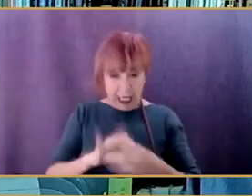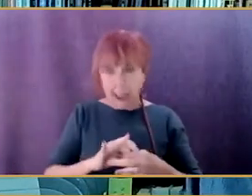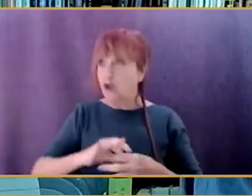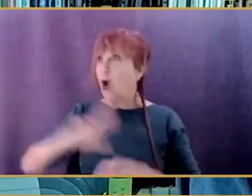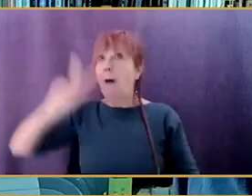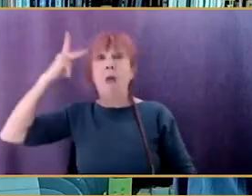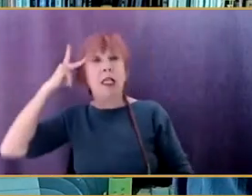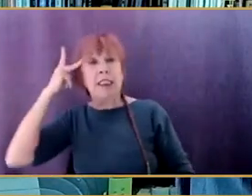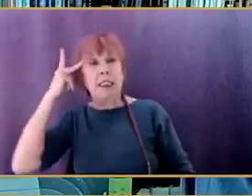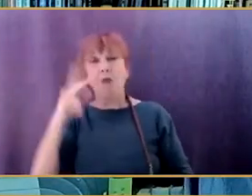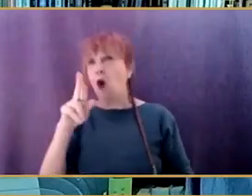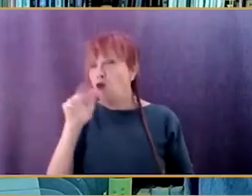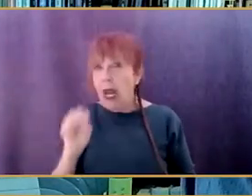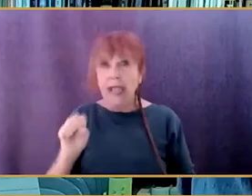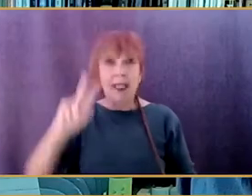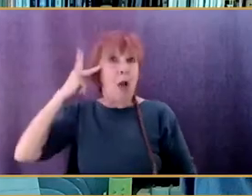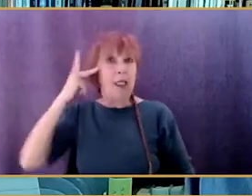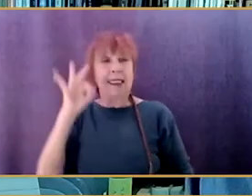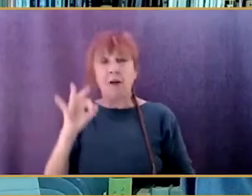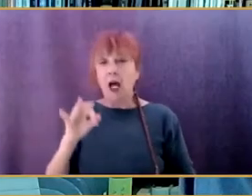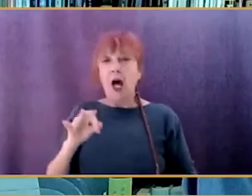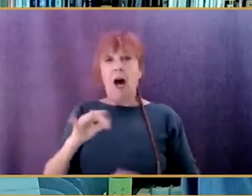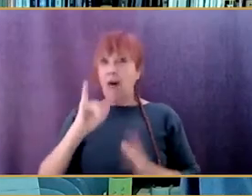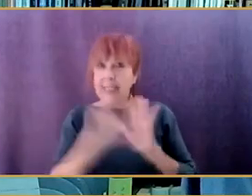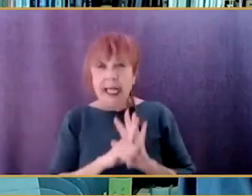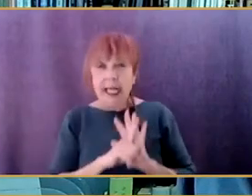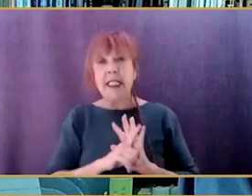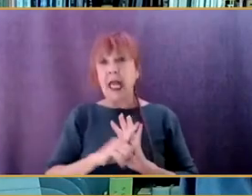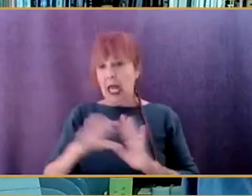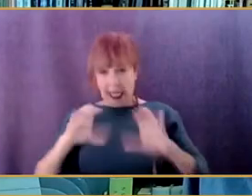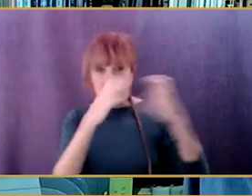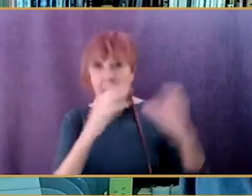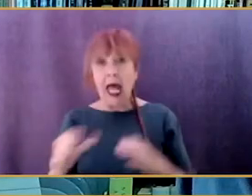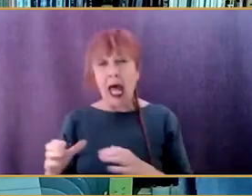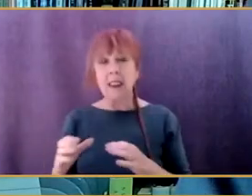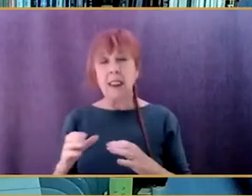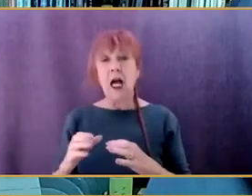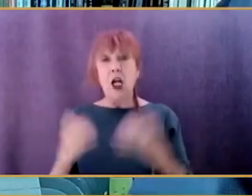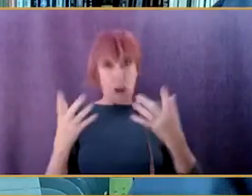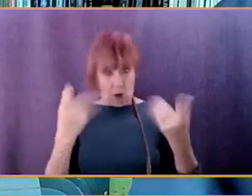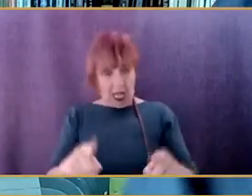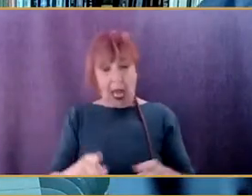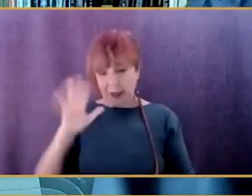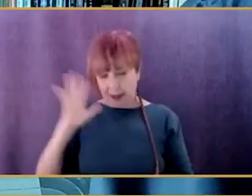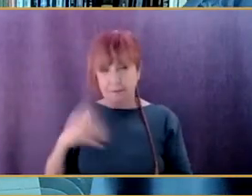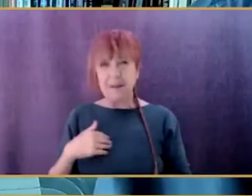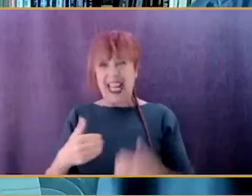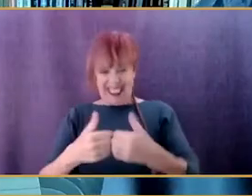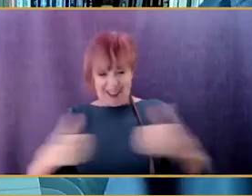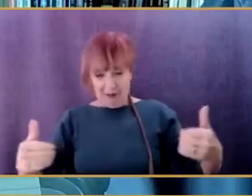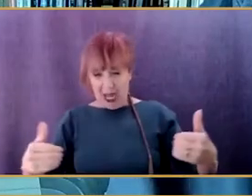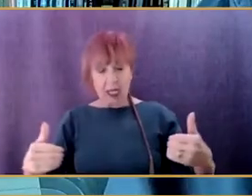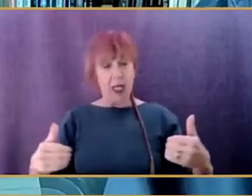race The politics of identity, the politics of class That has permeated the poetry world And so there became this weird